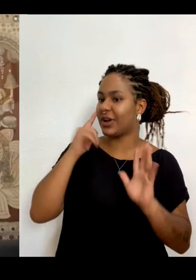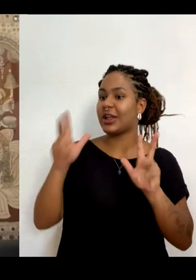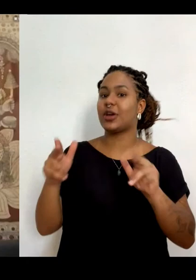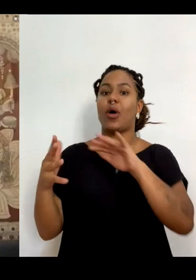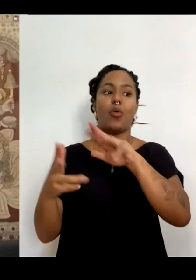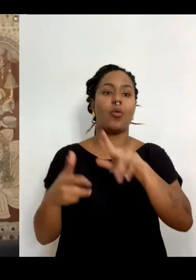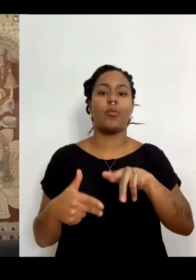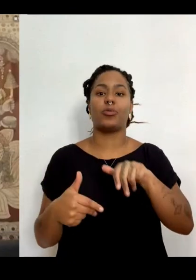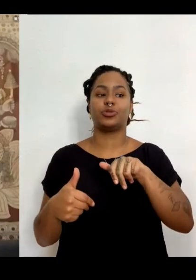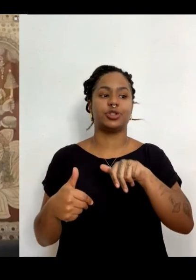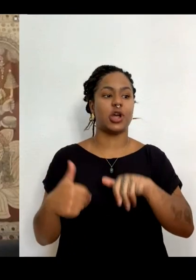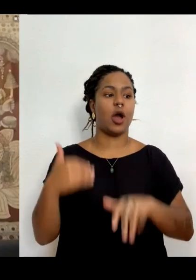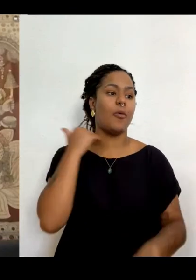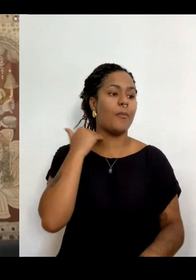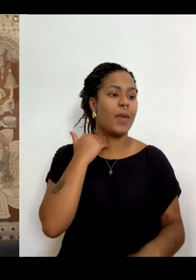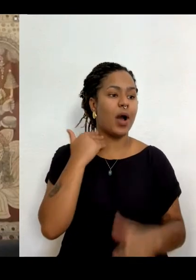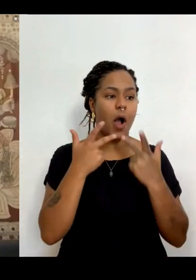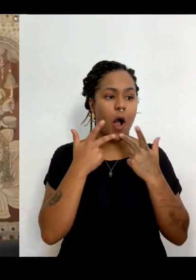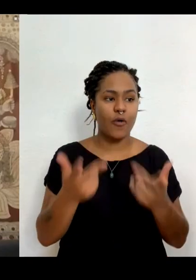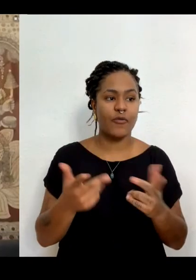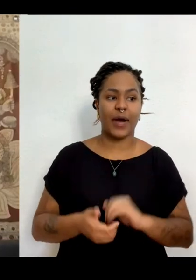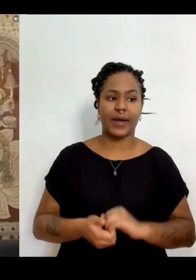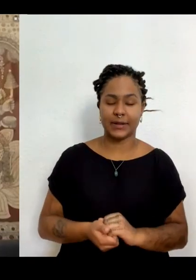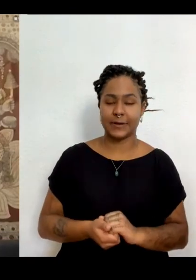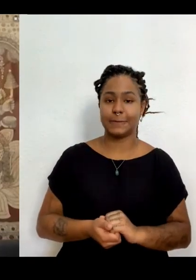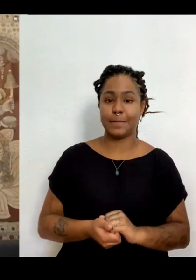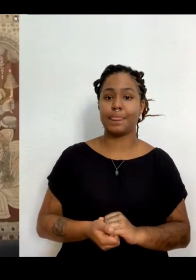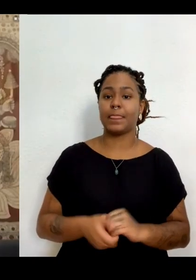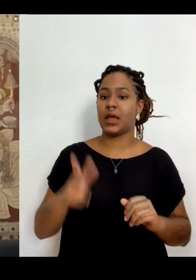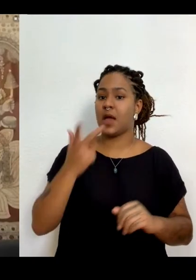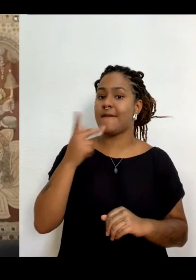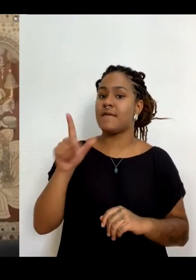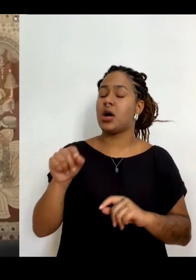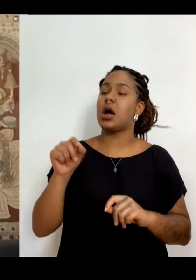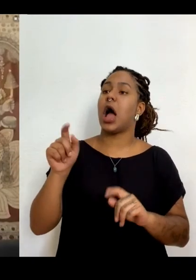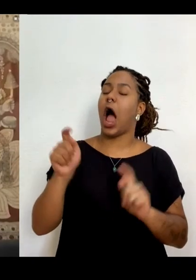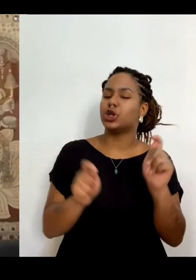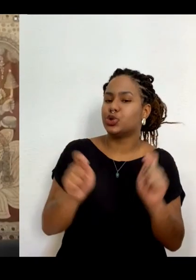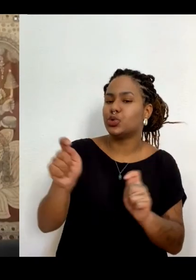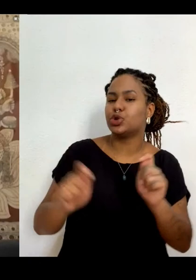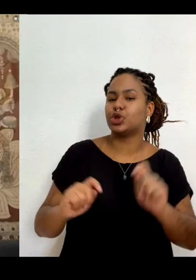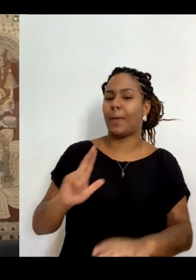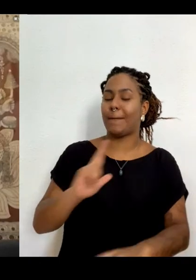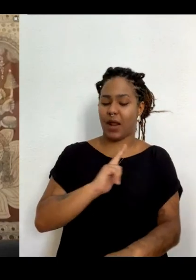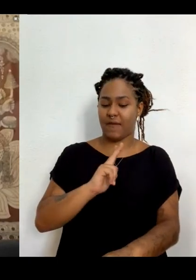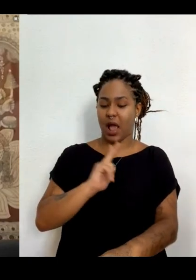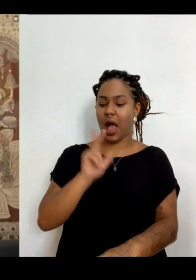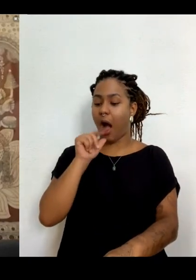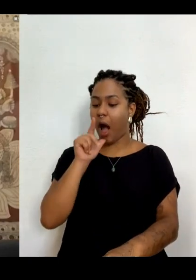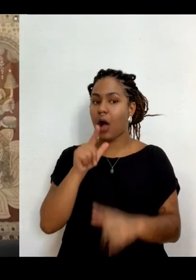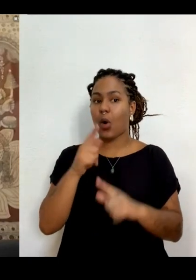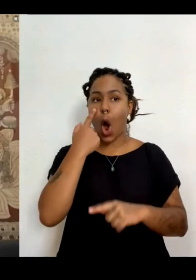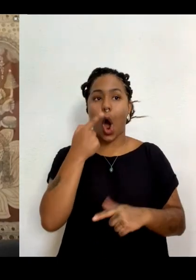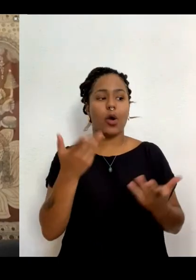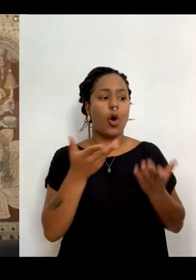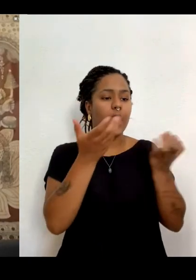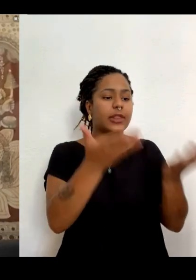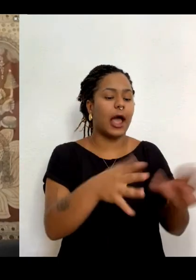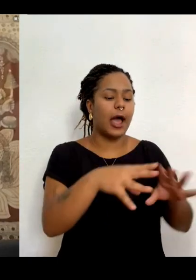privatize your water give away your land let your Forest be chopped for growing soya bean